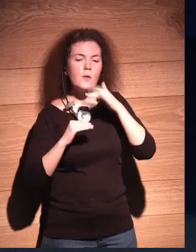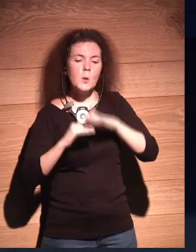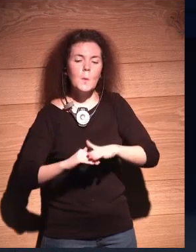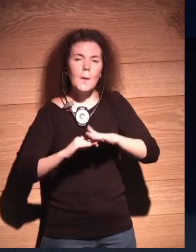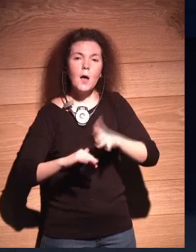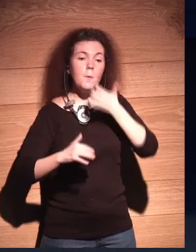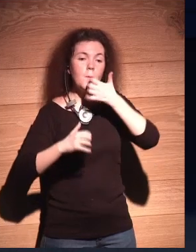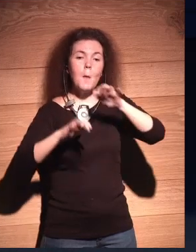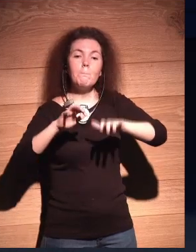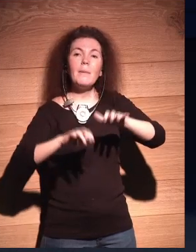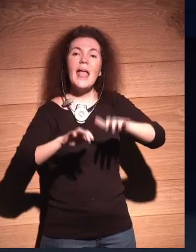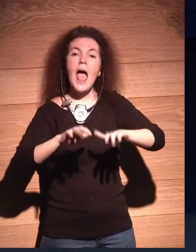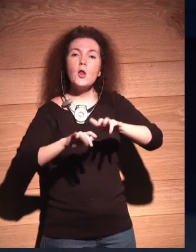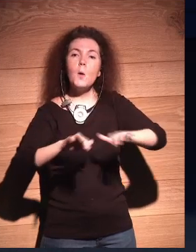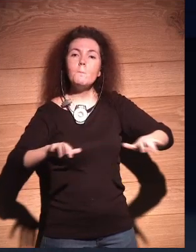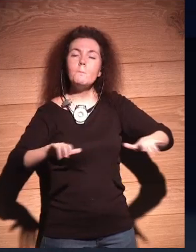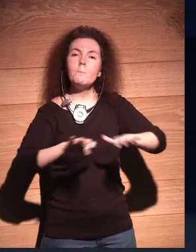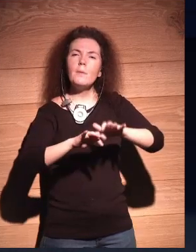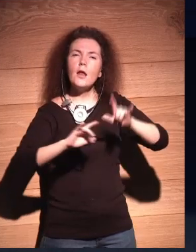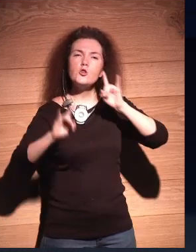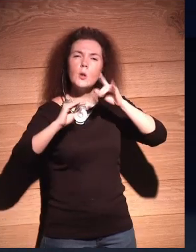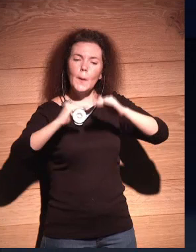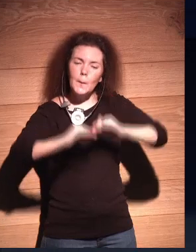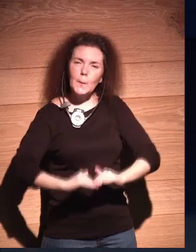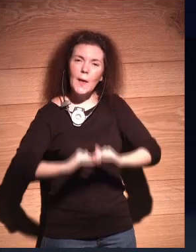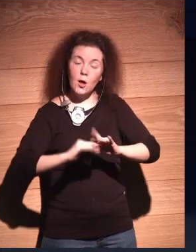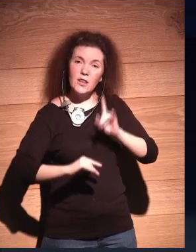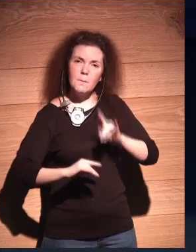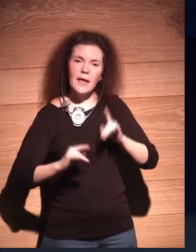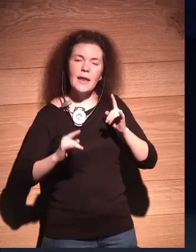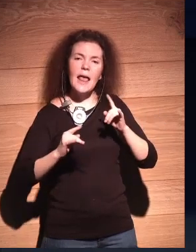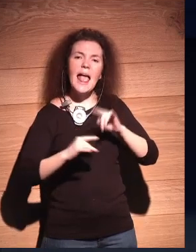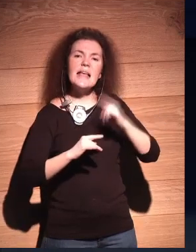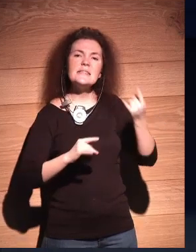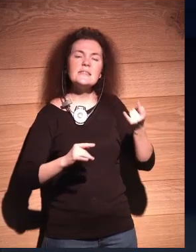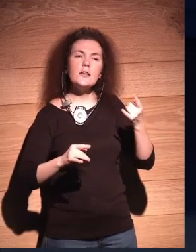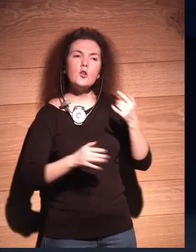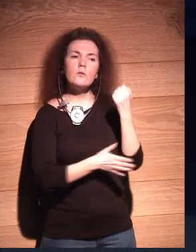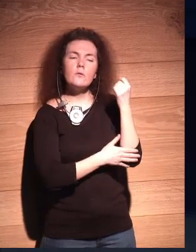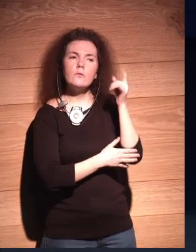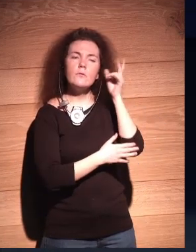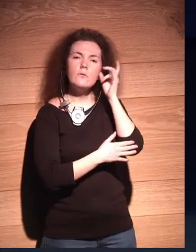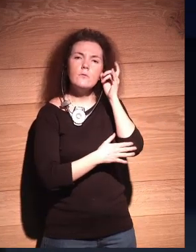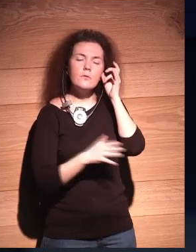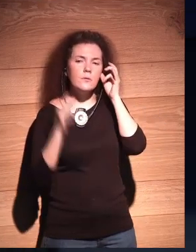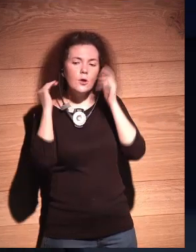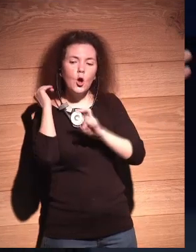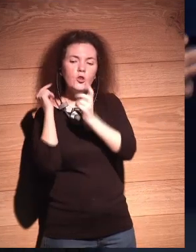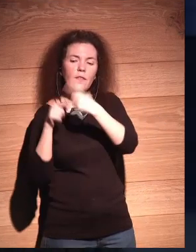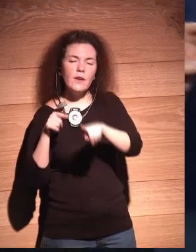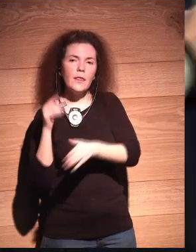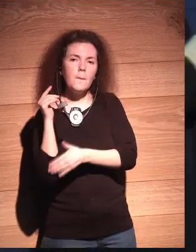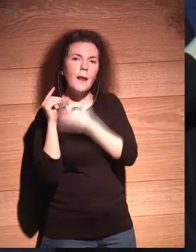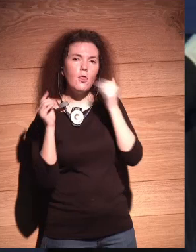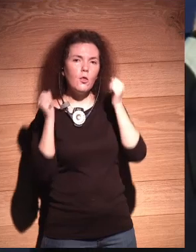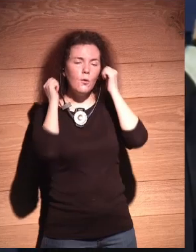also be stereo, so that you hear one thing in one arm and another thing in the other arm. And but I couldn't